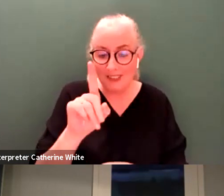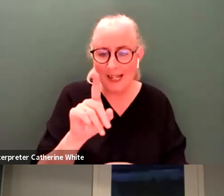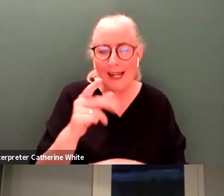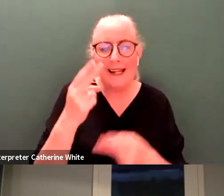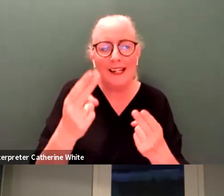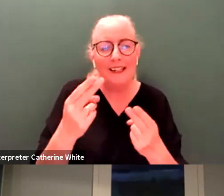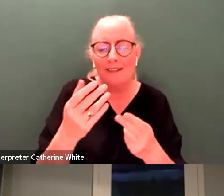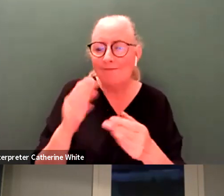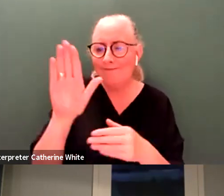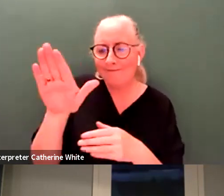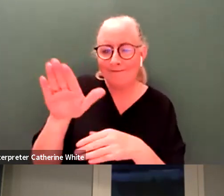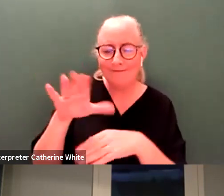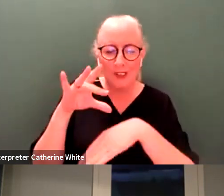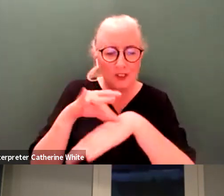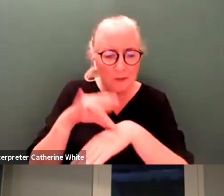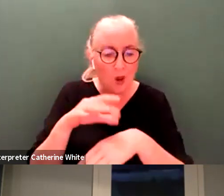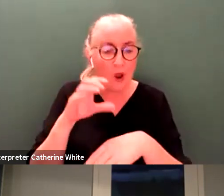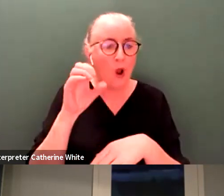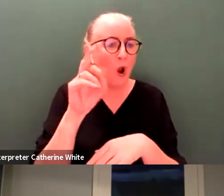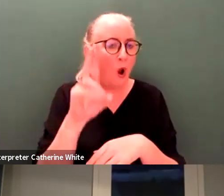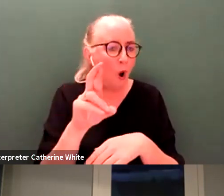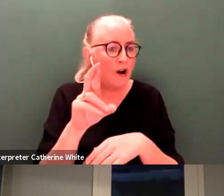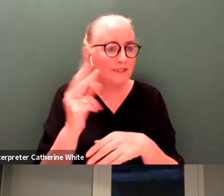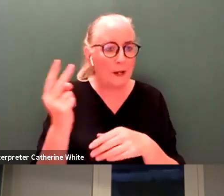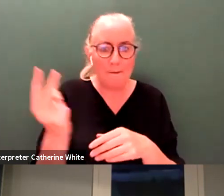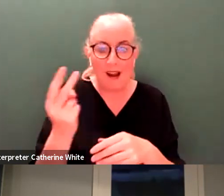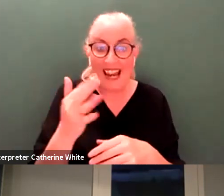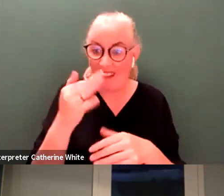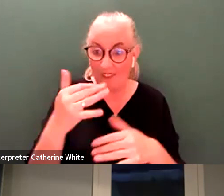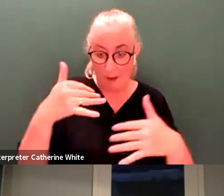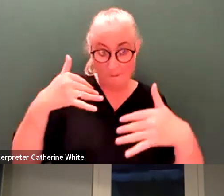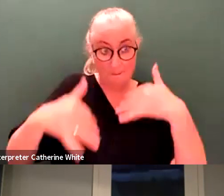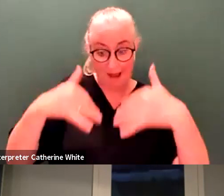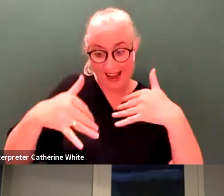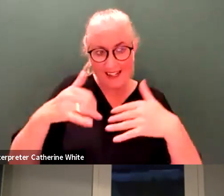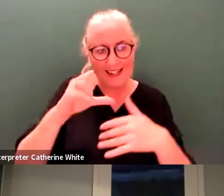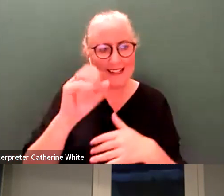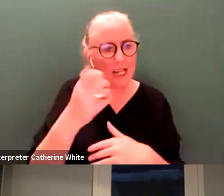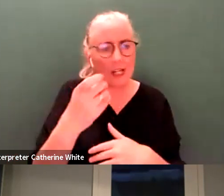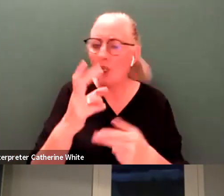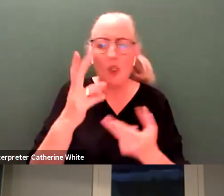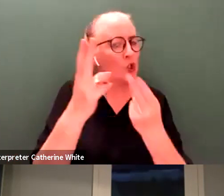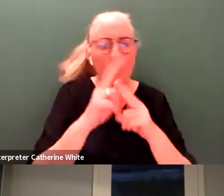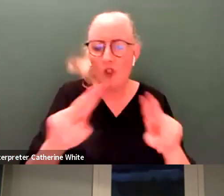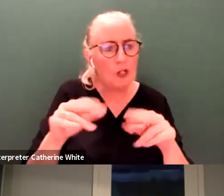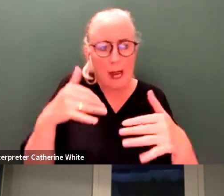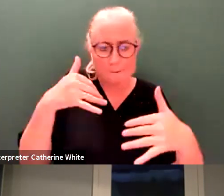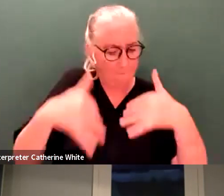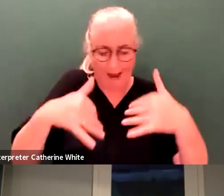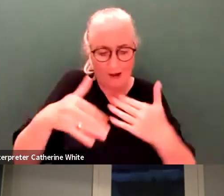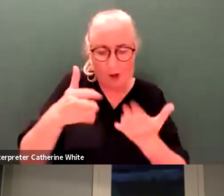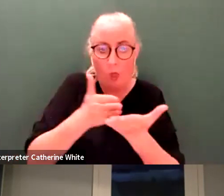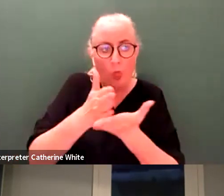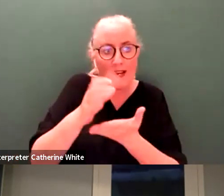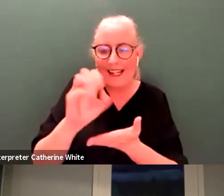in with your GP or your practitioners, especially if you're experiencing painful sex. Nobody should experience pain during sex, and